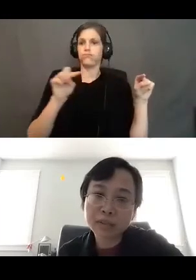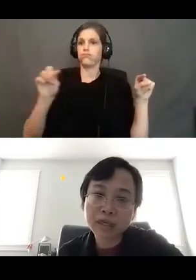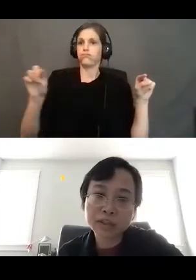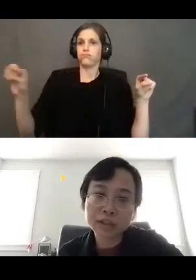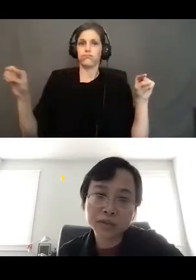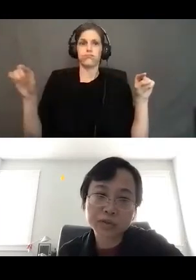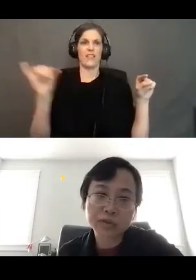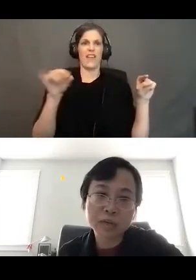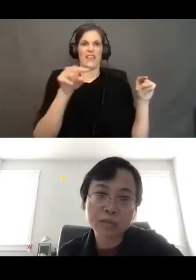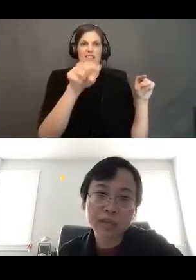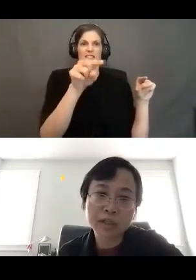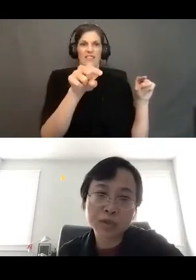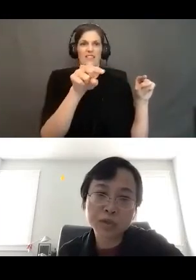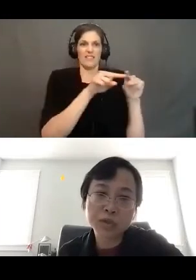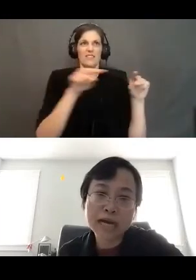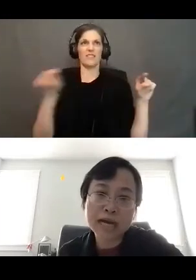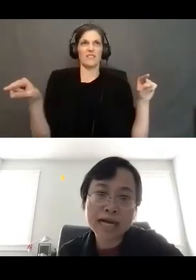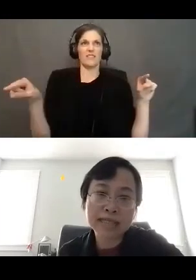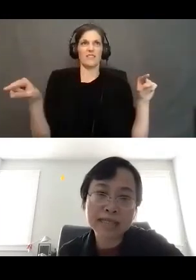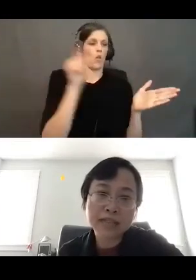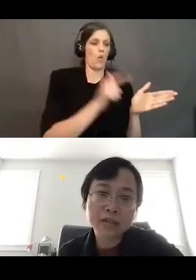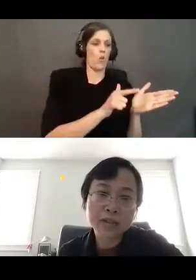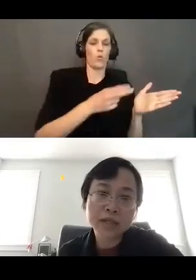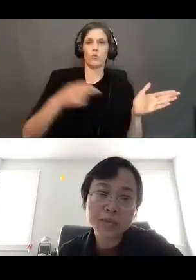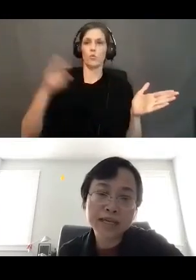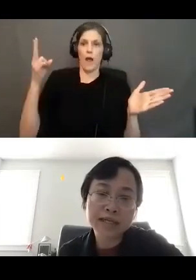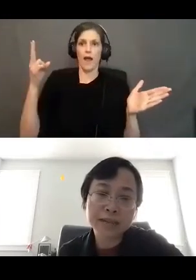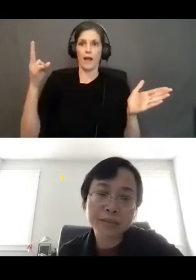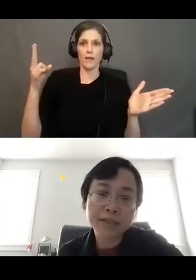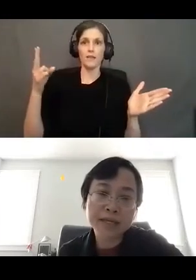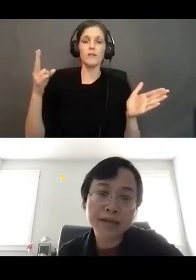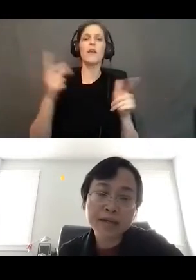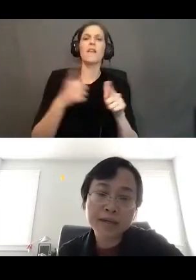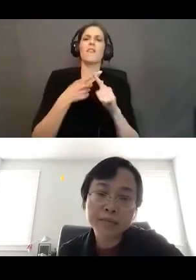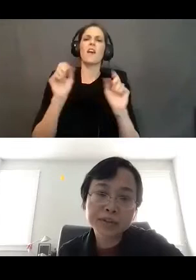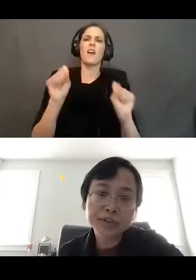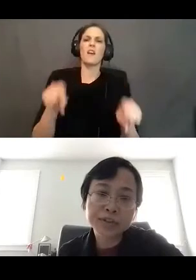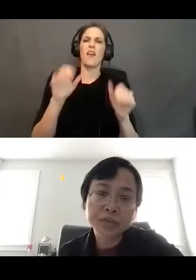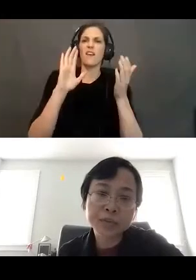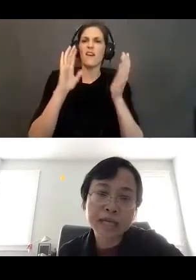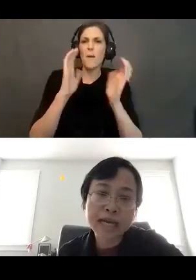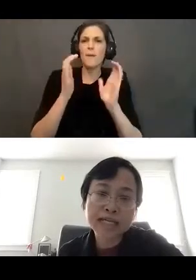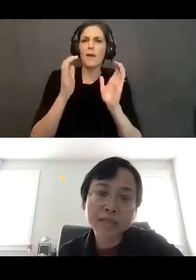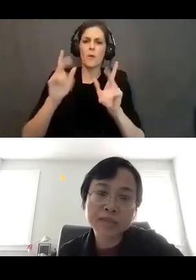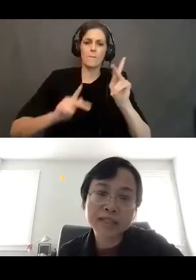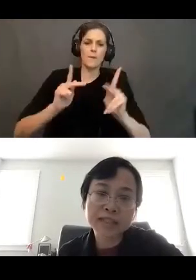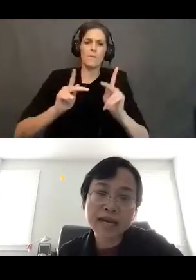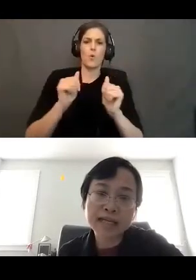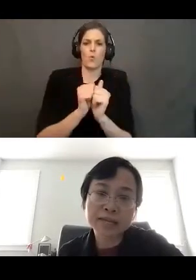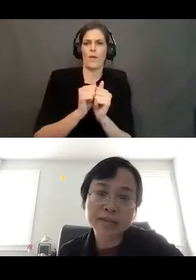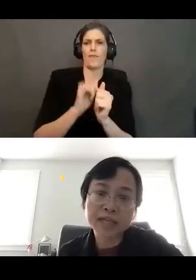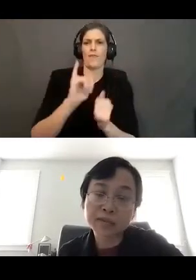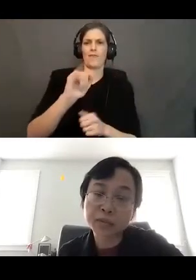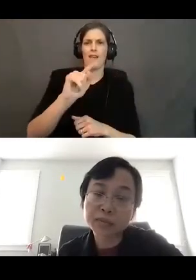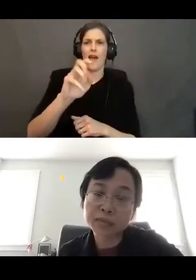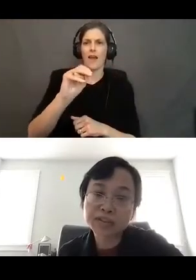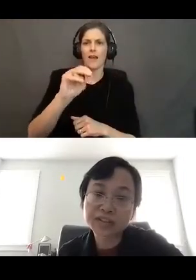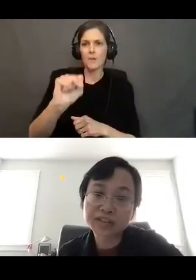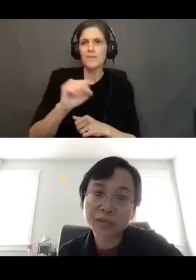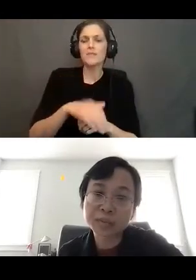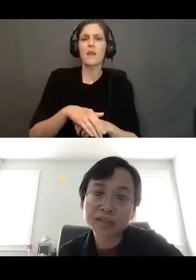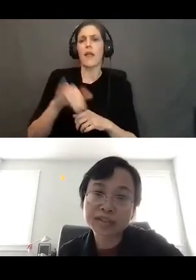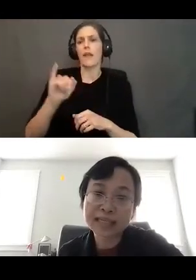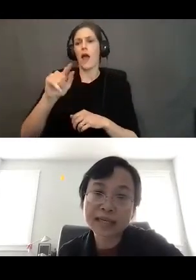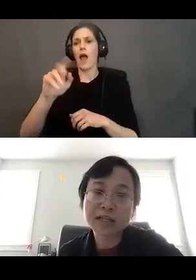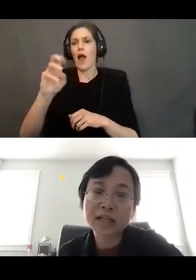this plot shows, from low to high, so that we can compare persons with items, and items and with persons,